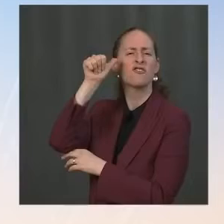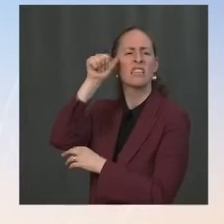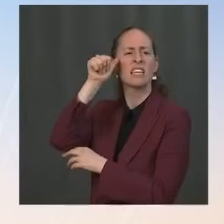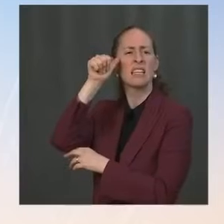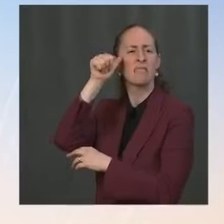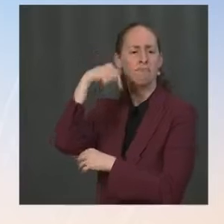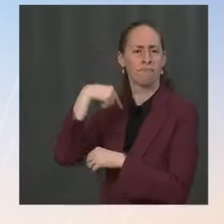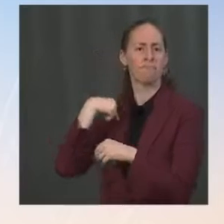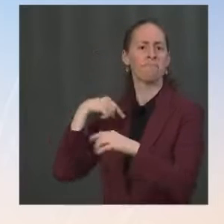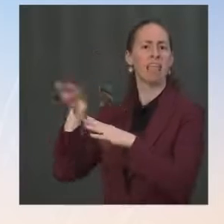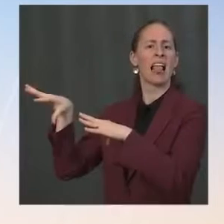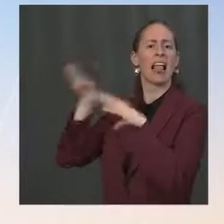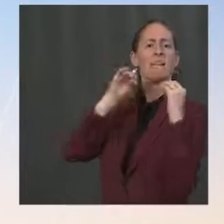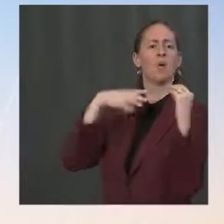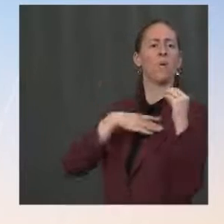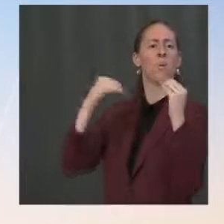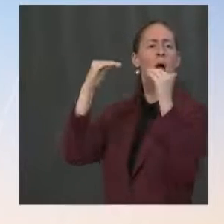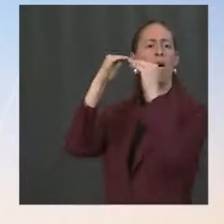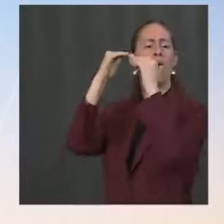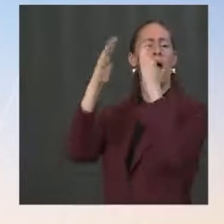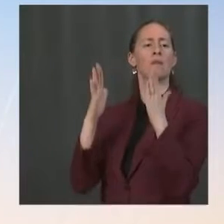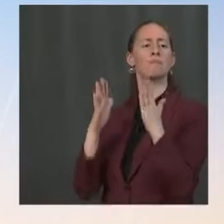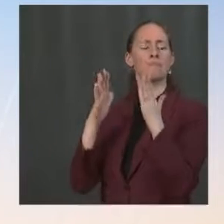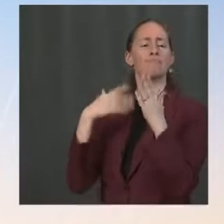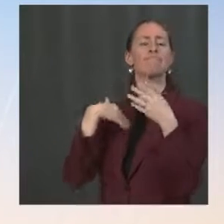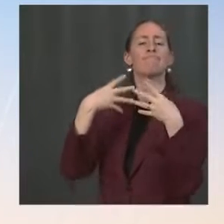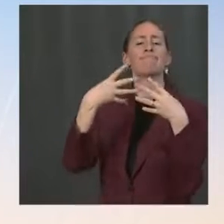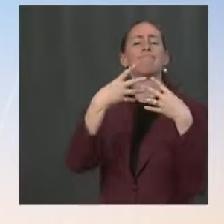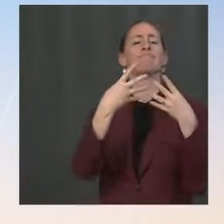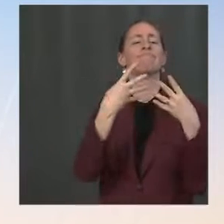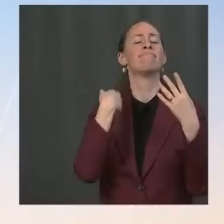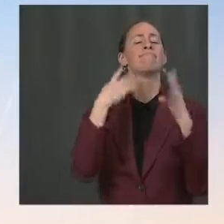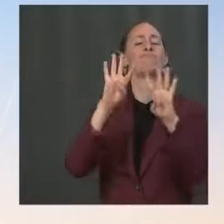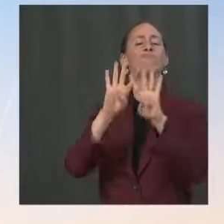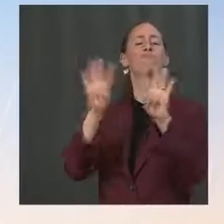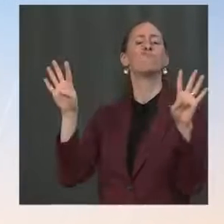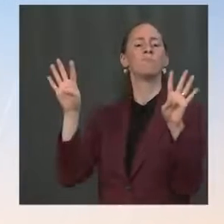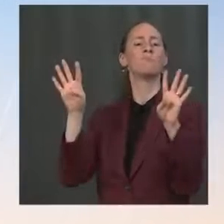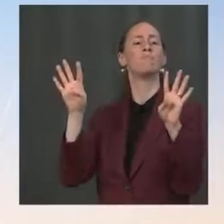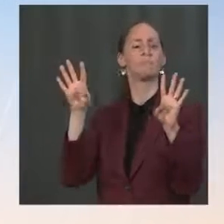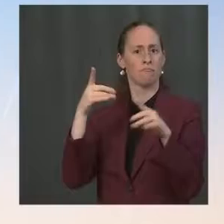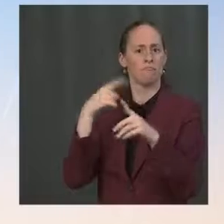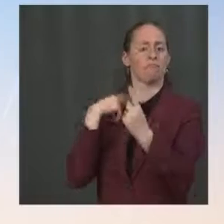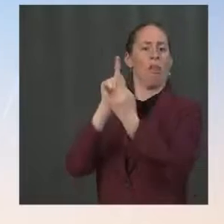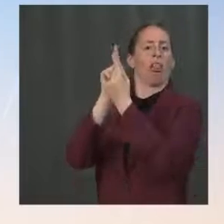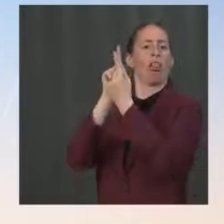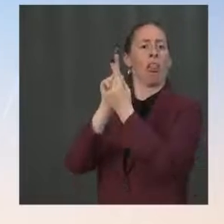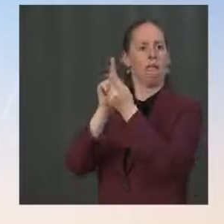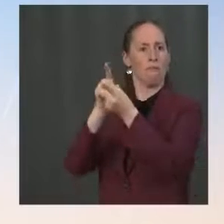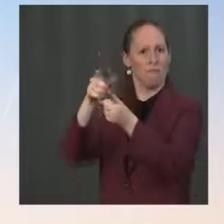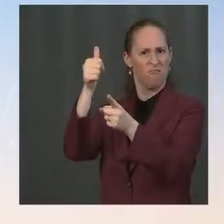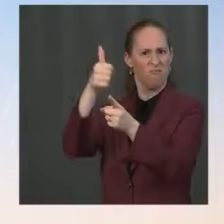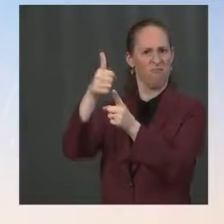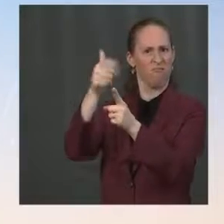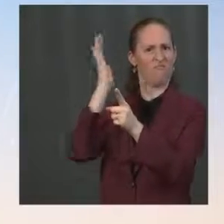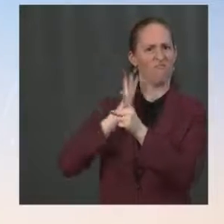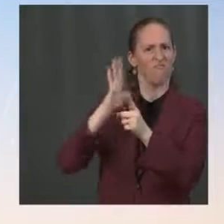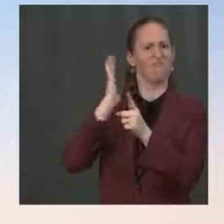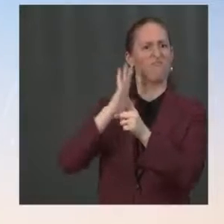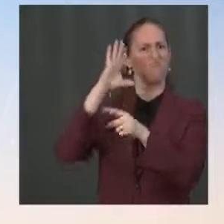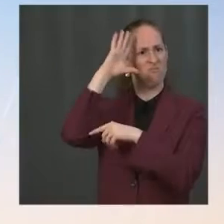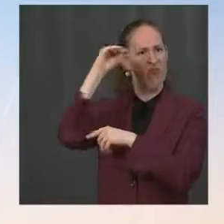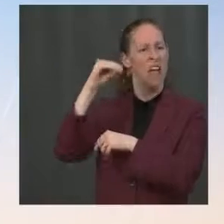at the White House gate who said that they were service members here in America in our armed forces,